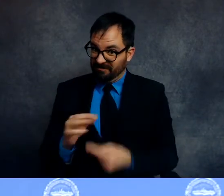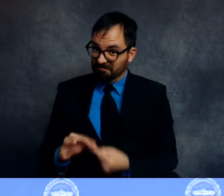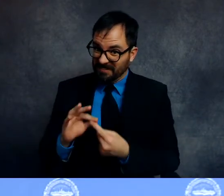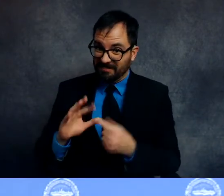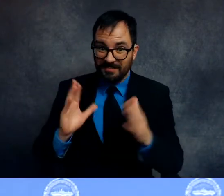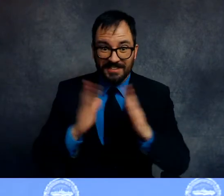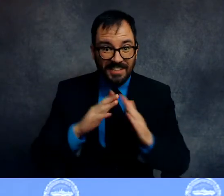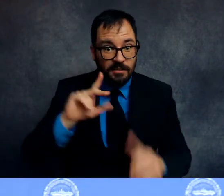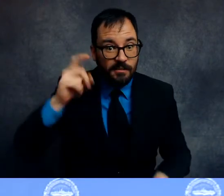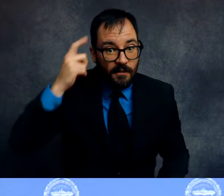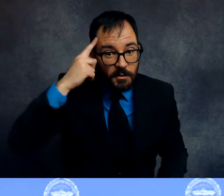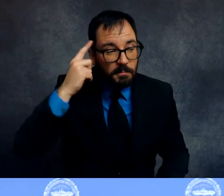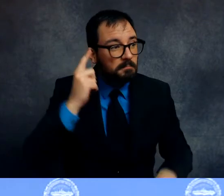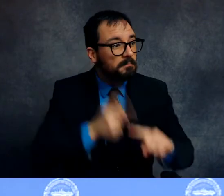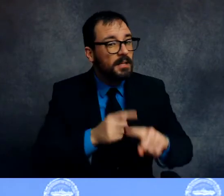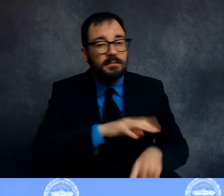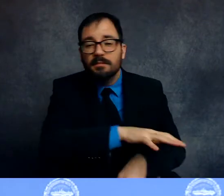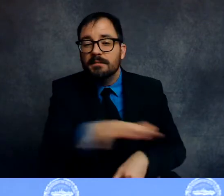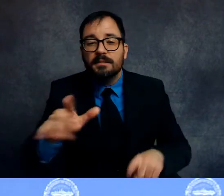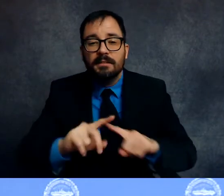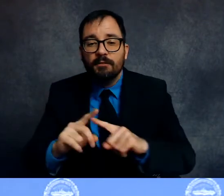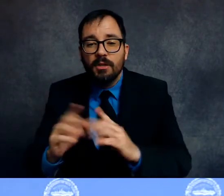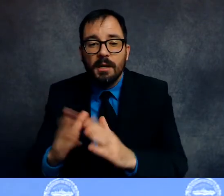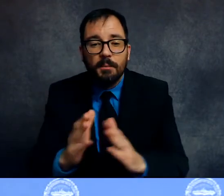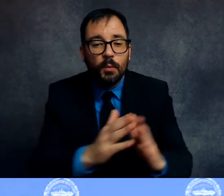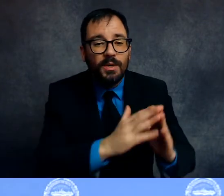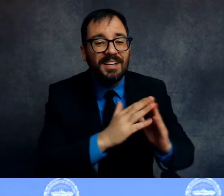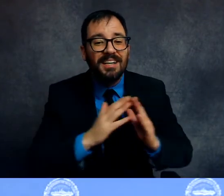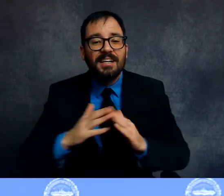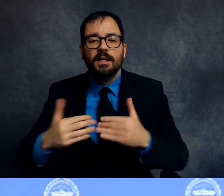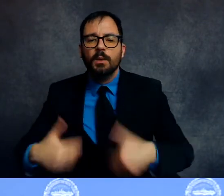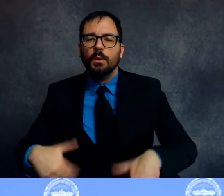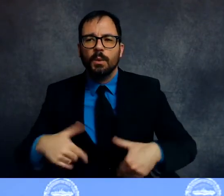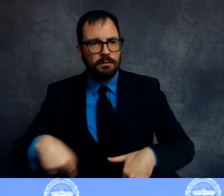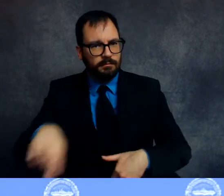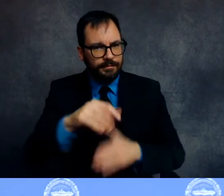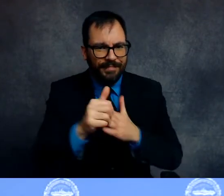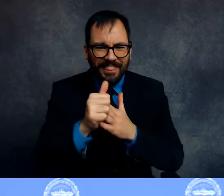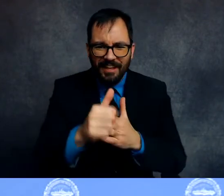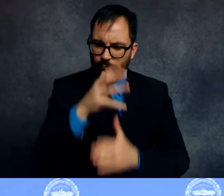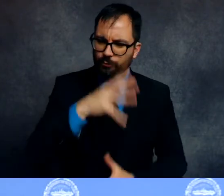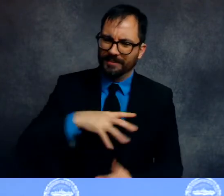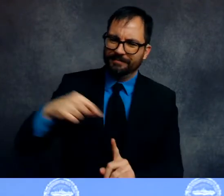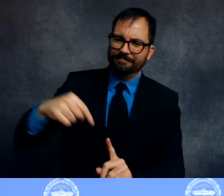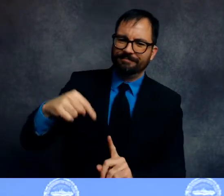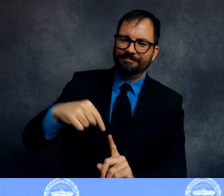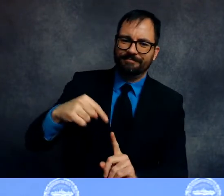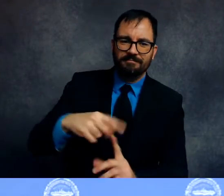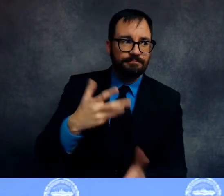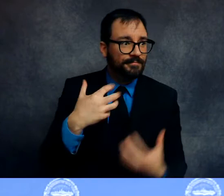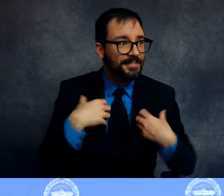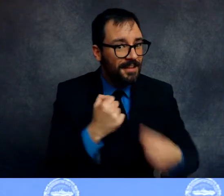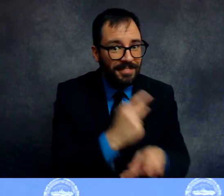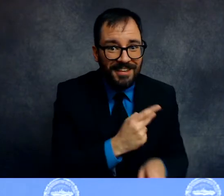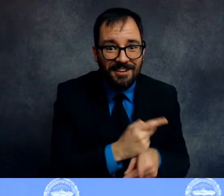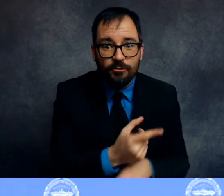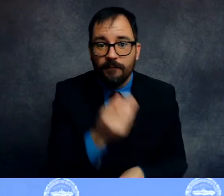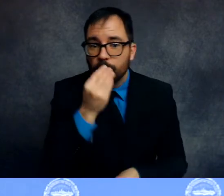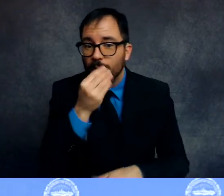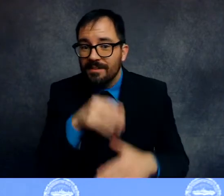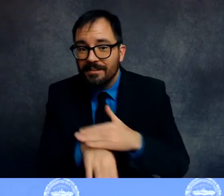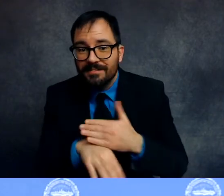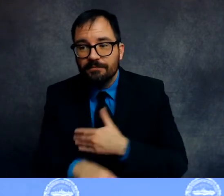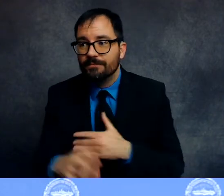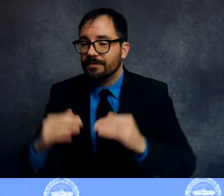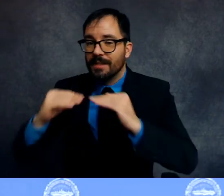everything that women do for our city, especially during this last difficult year. Women in city government and throughout our communities have led in